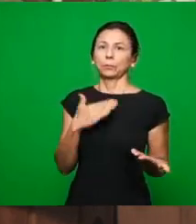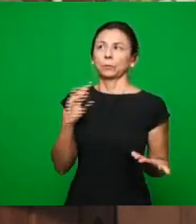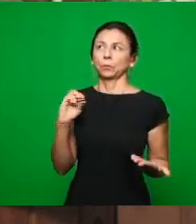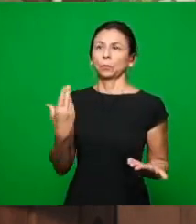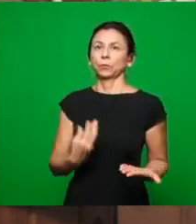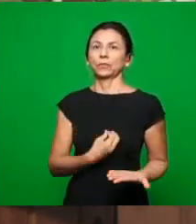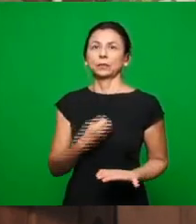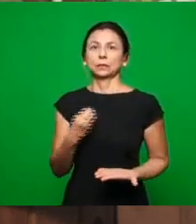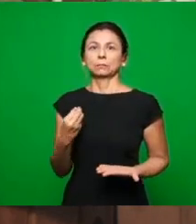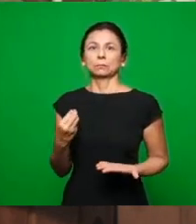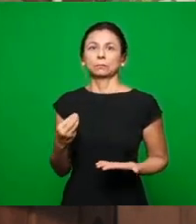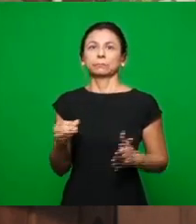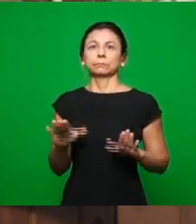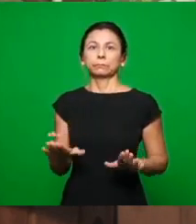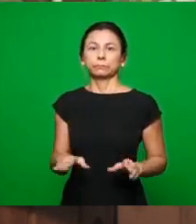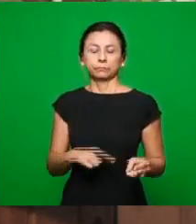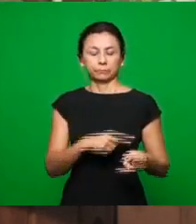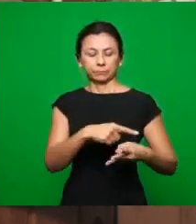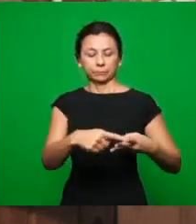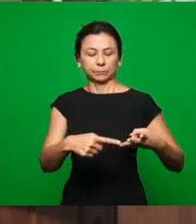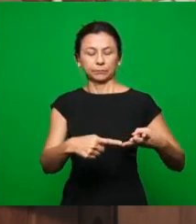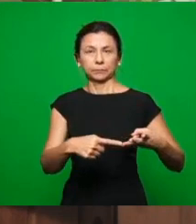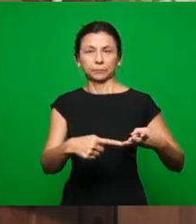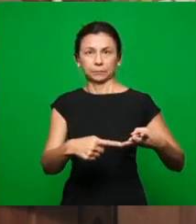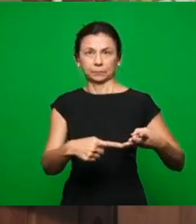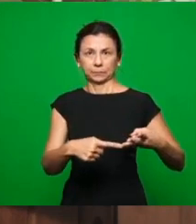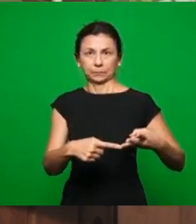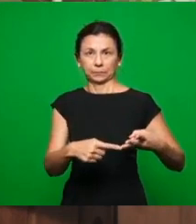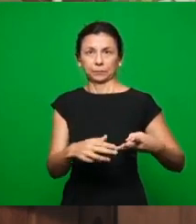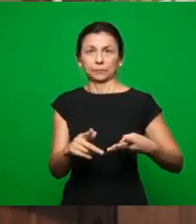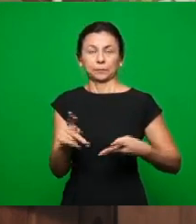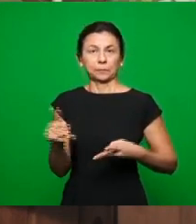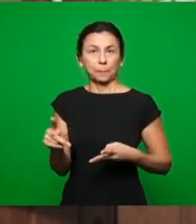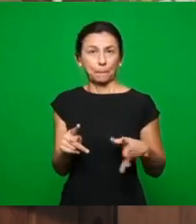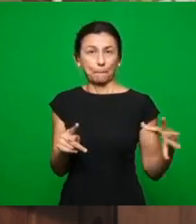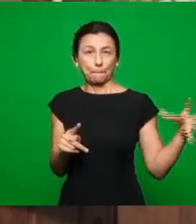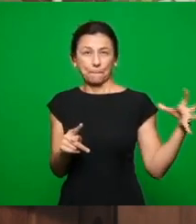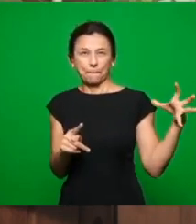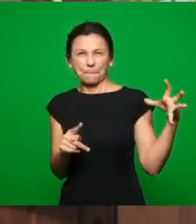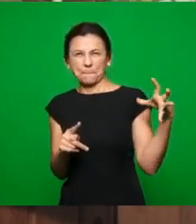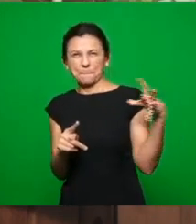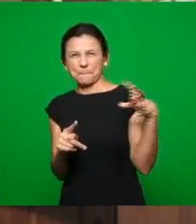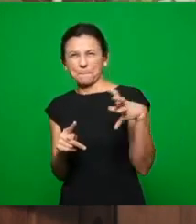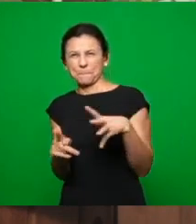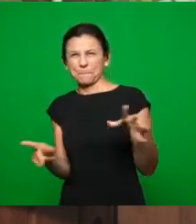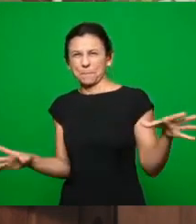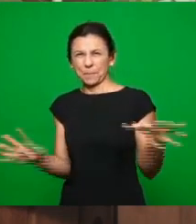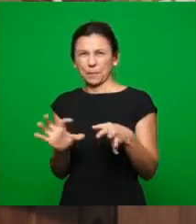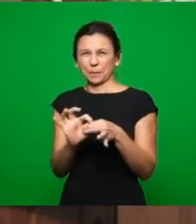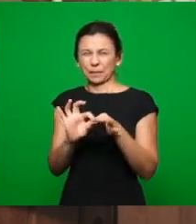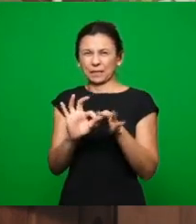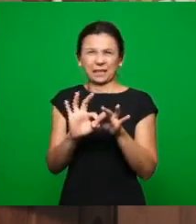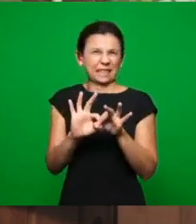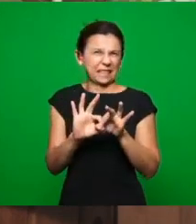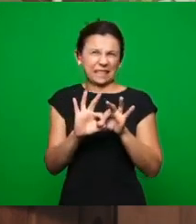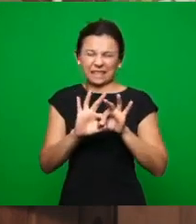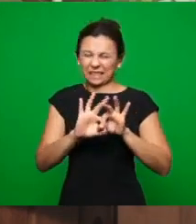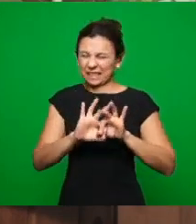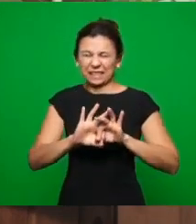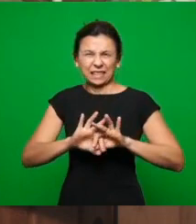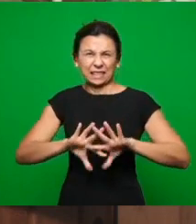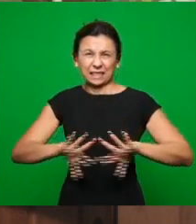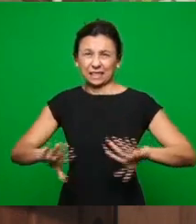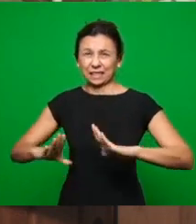life and death. And the third letter to the church of Pergamos is a perverted marriage.